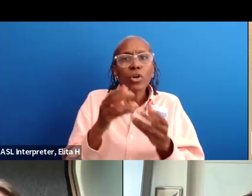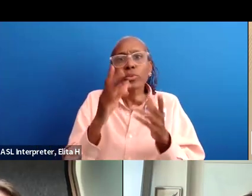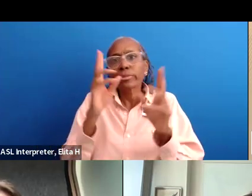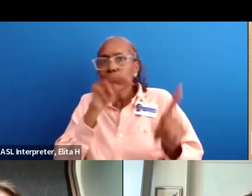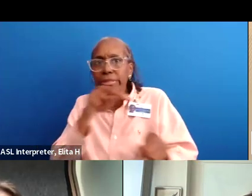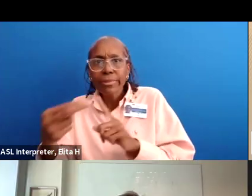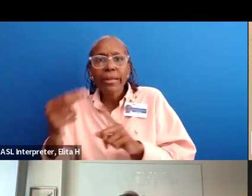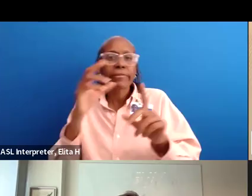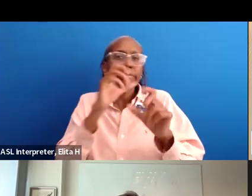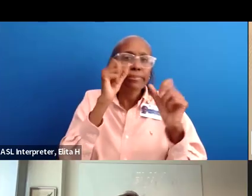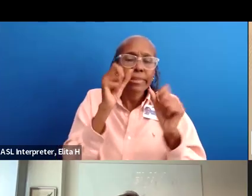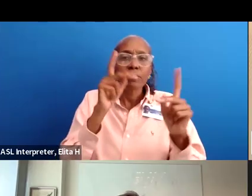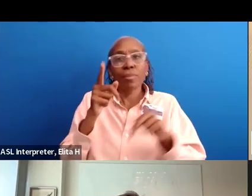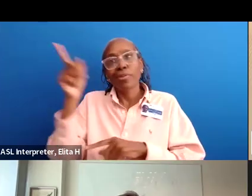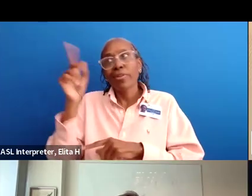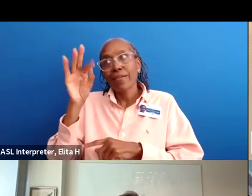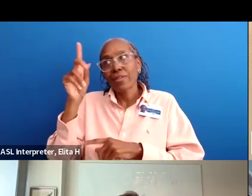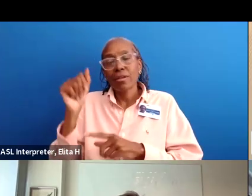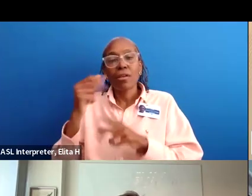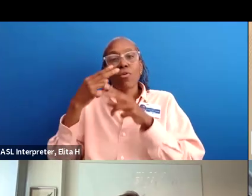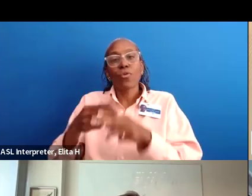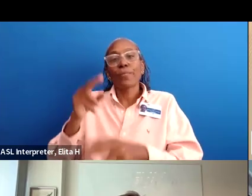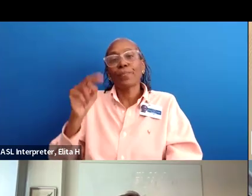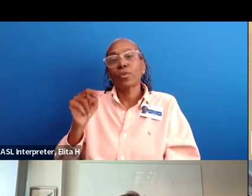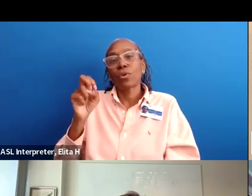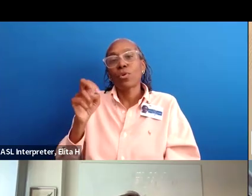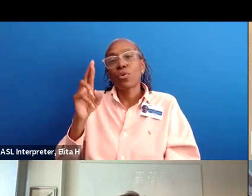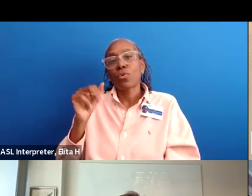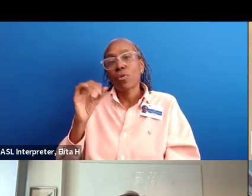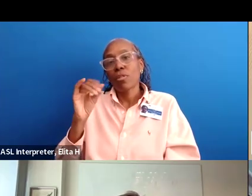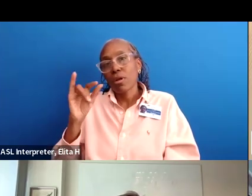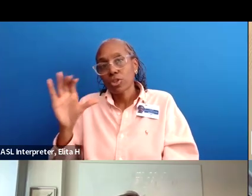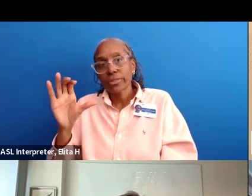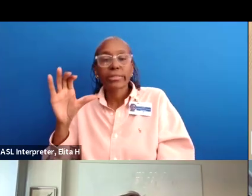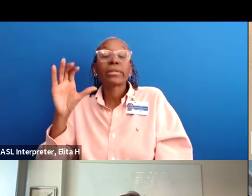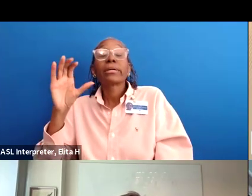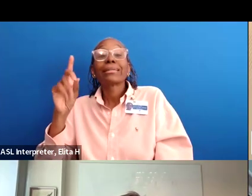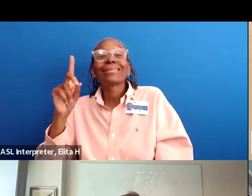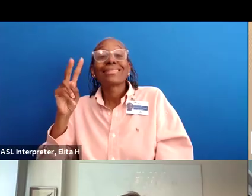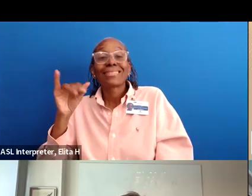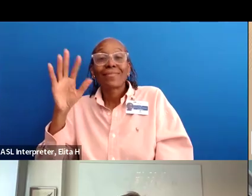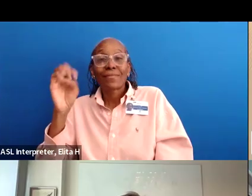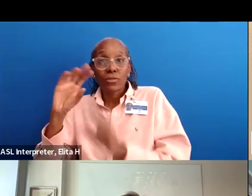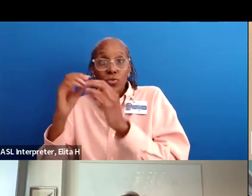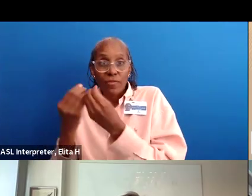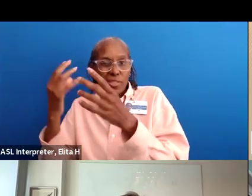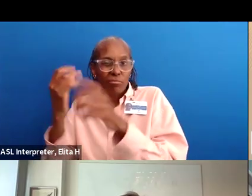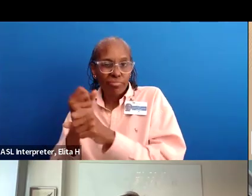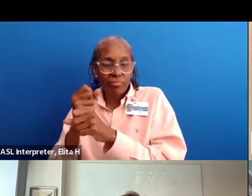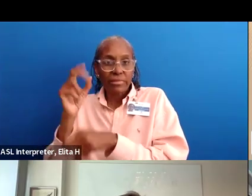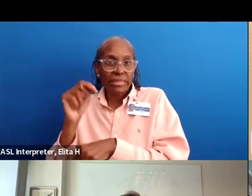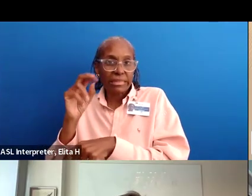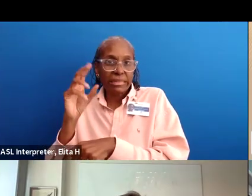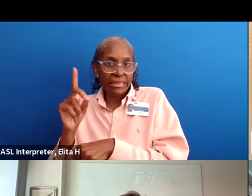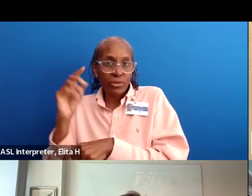the incredible people at FDA's Neurologic Devices Office. Now, ordinarily, when companies and